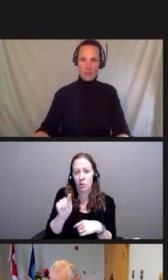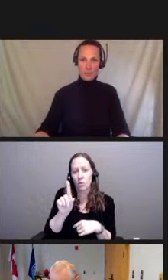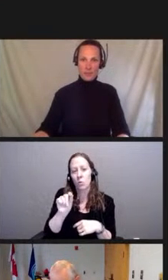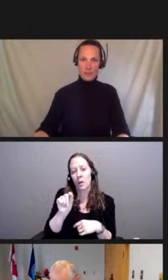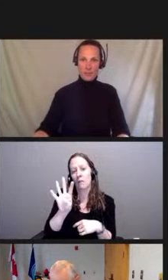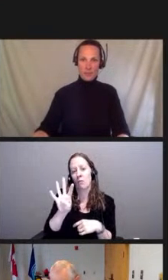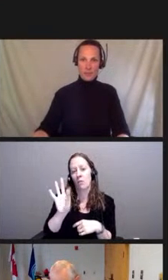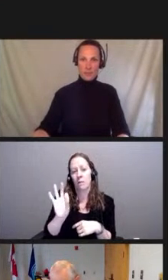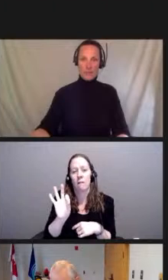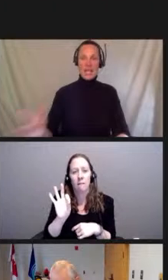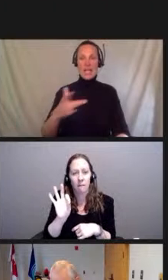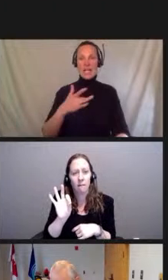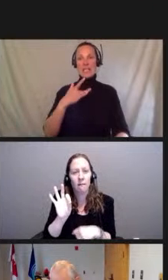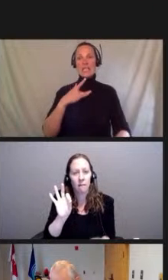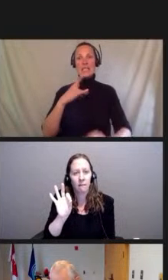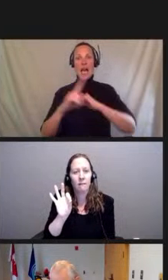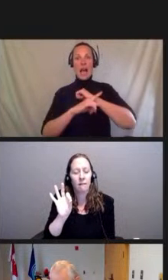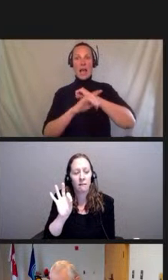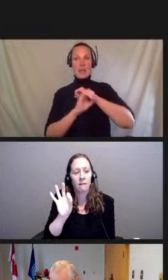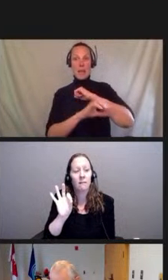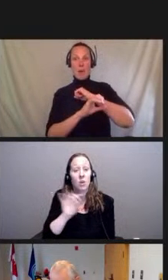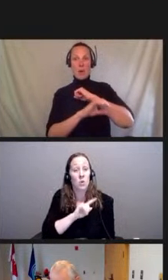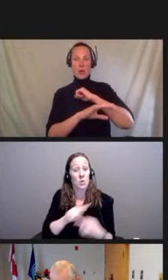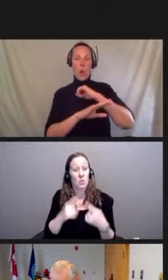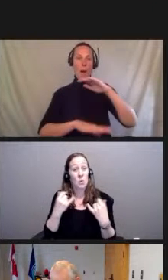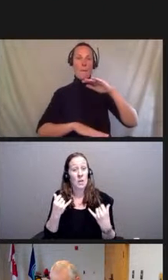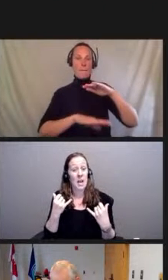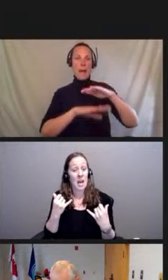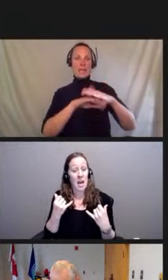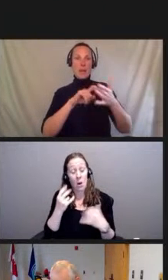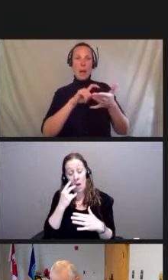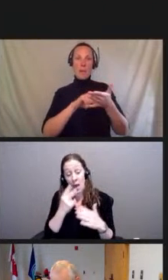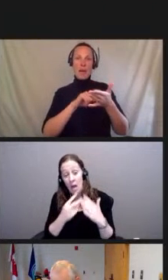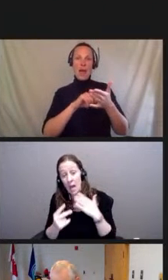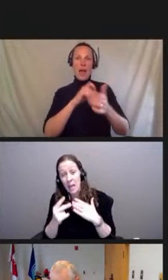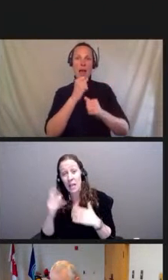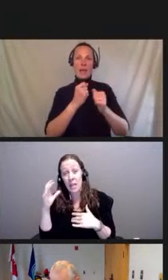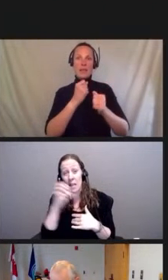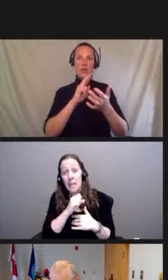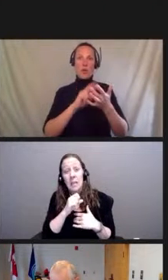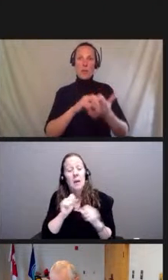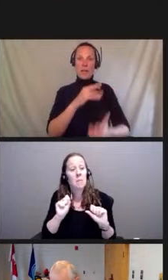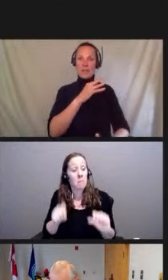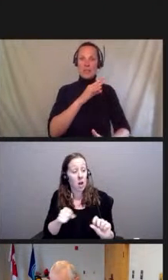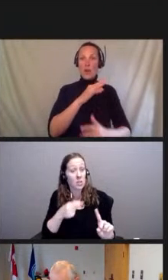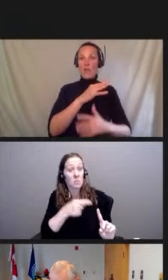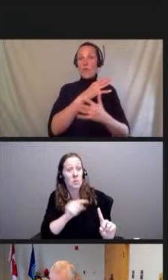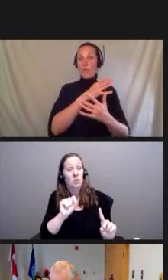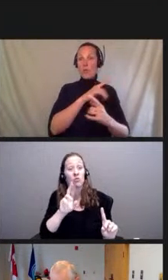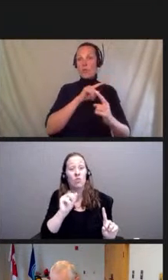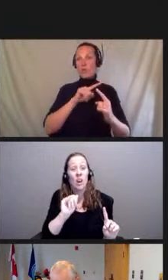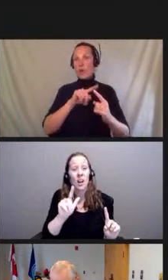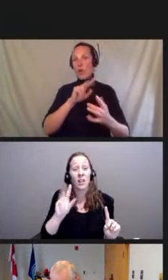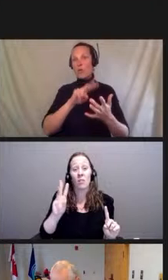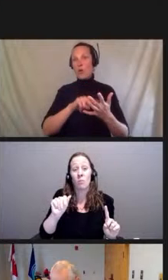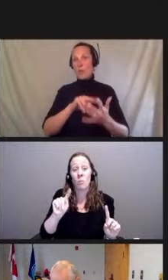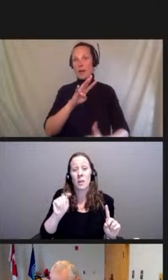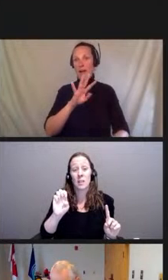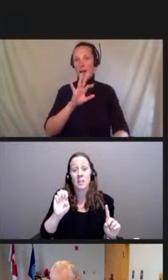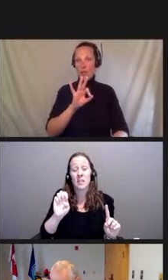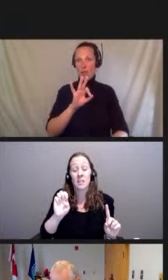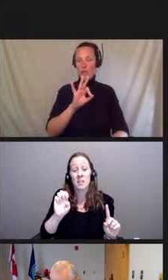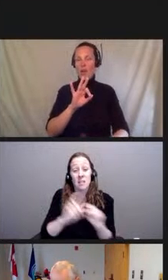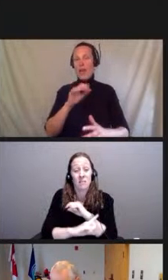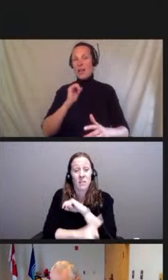2049. To date, when estimating and reporting on the anticipated closure date of the trail waste facility, the city